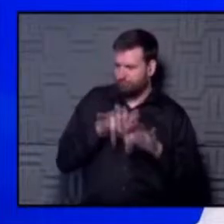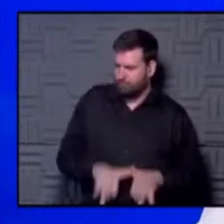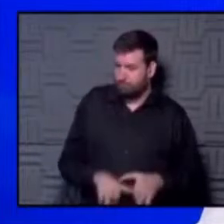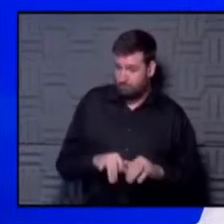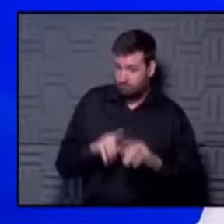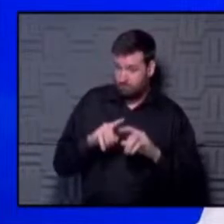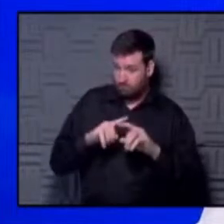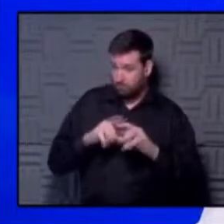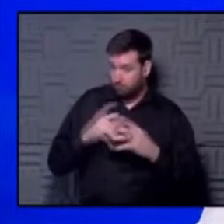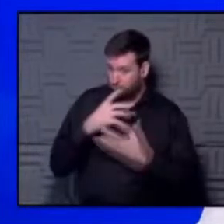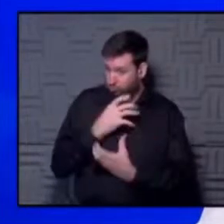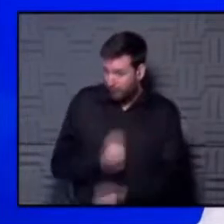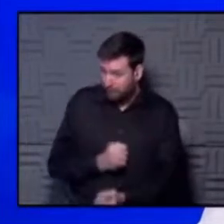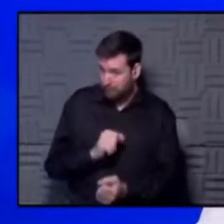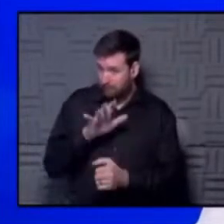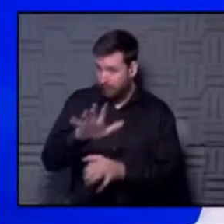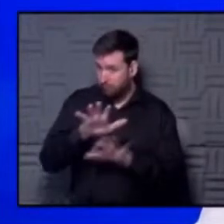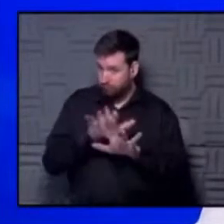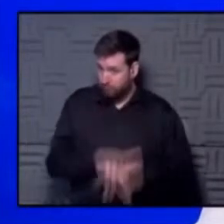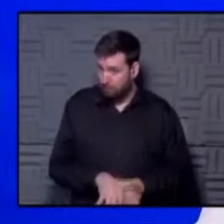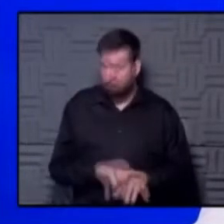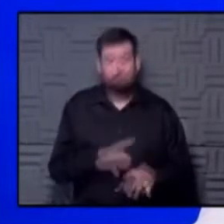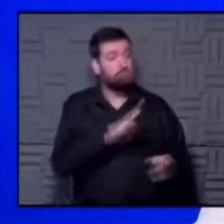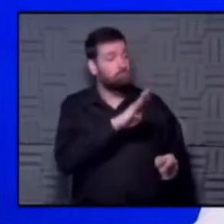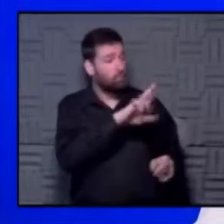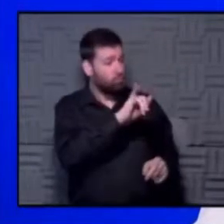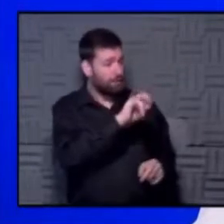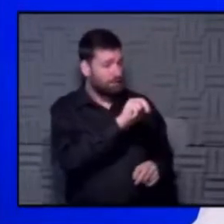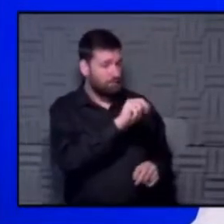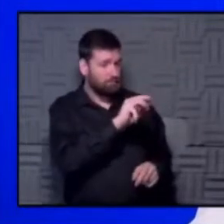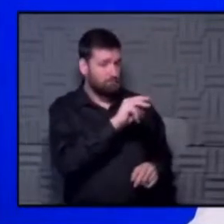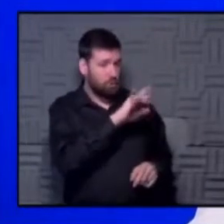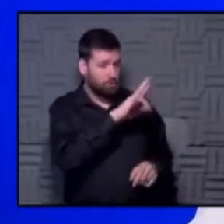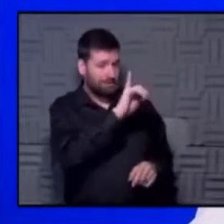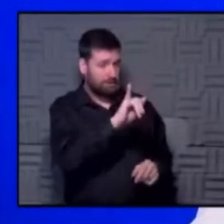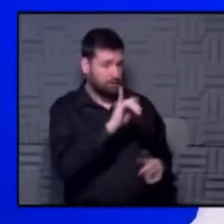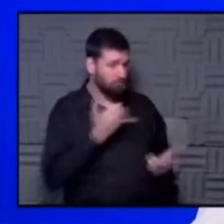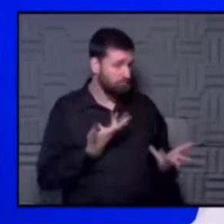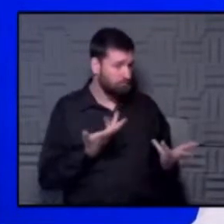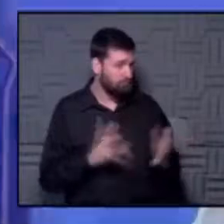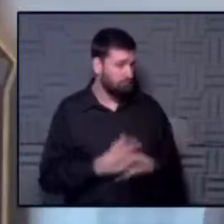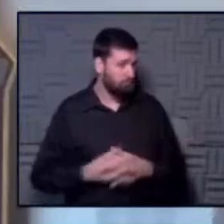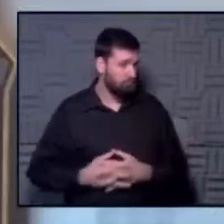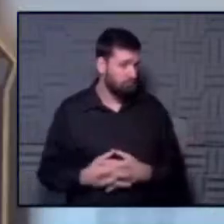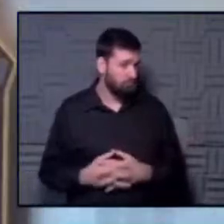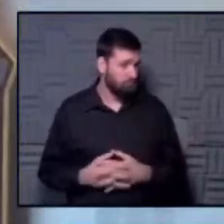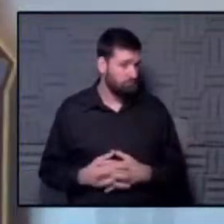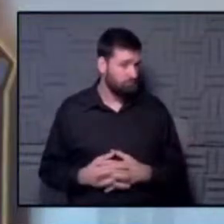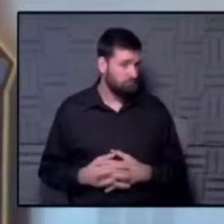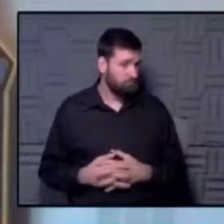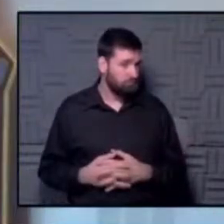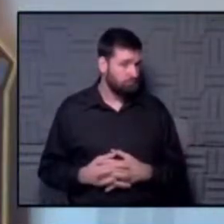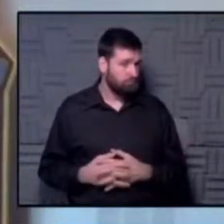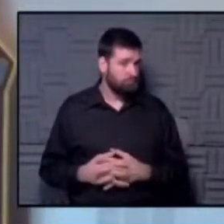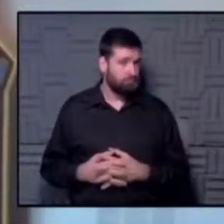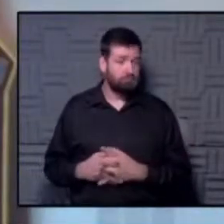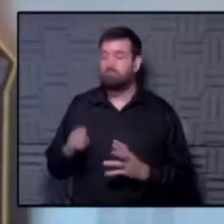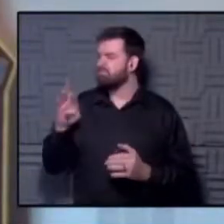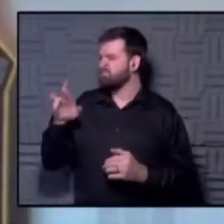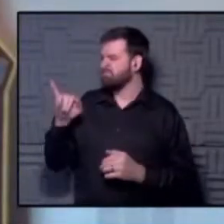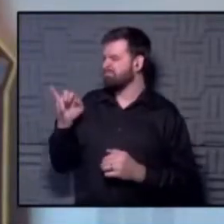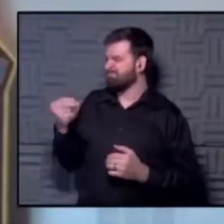you trust their inputs? Let's go to Brian and Marcy, guys. How reliable is that data? So I